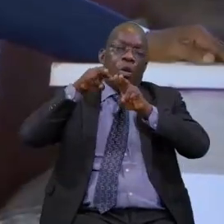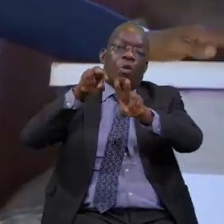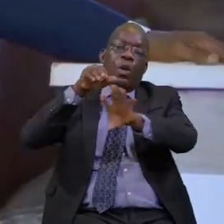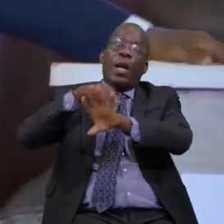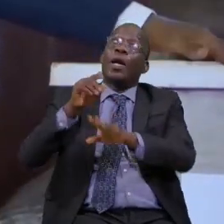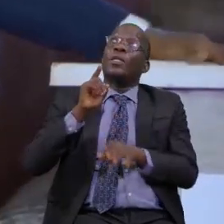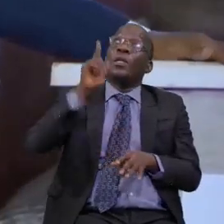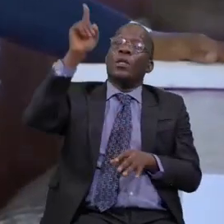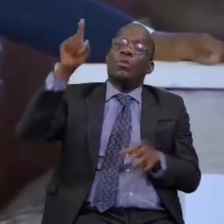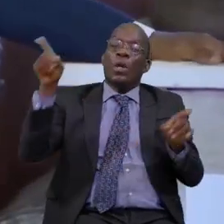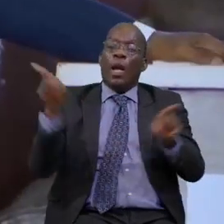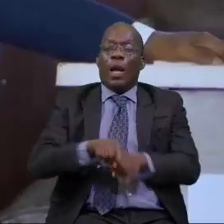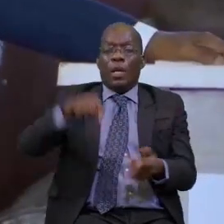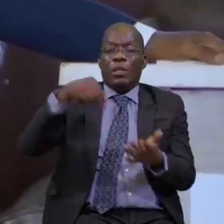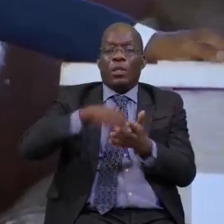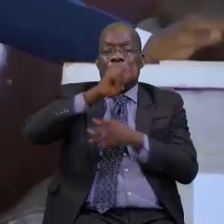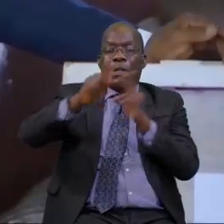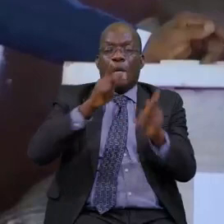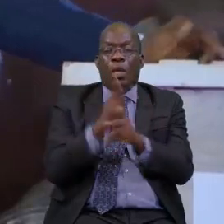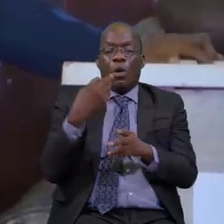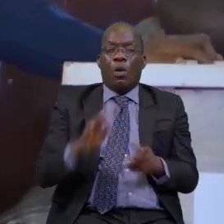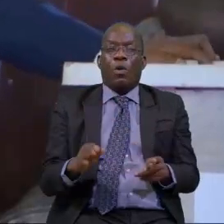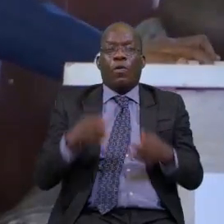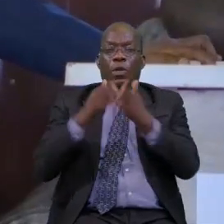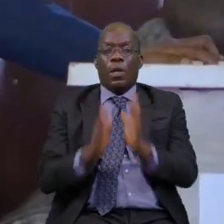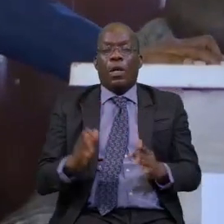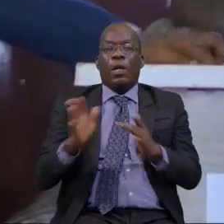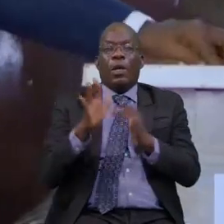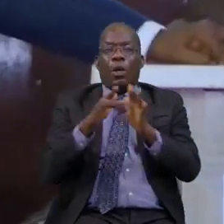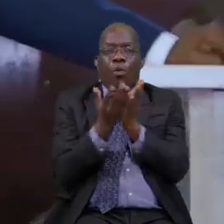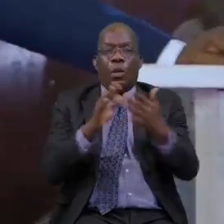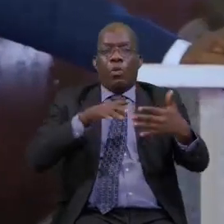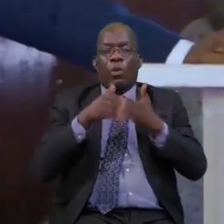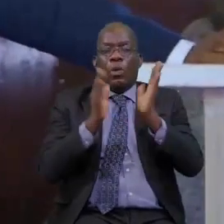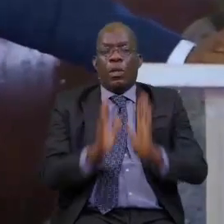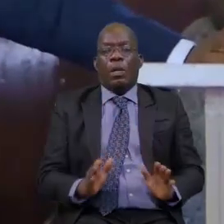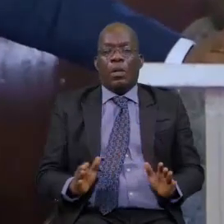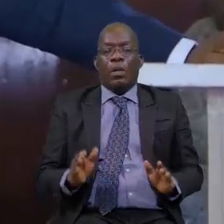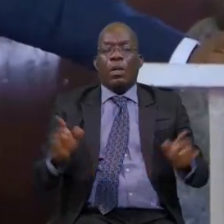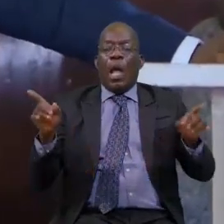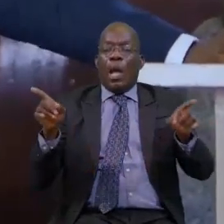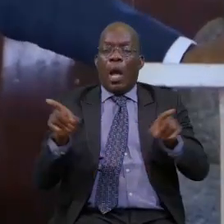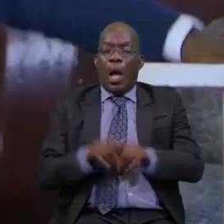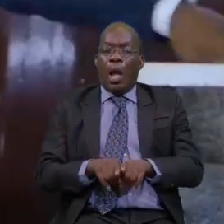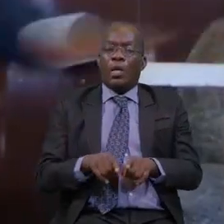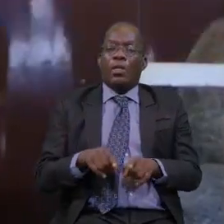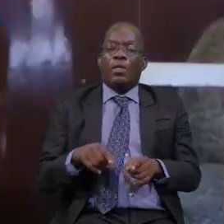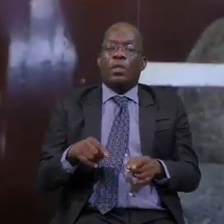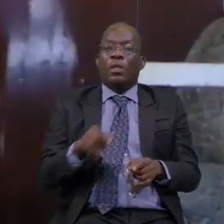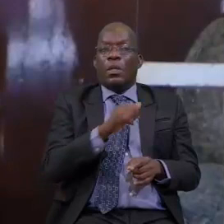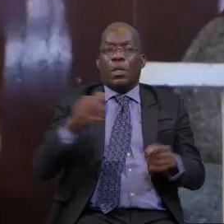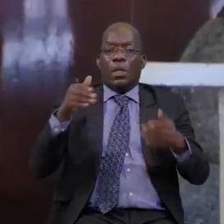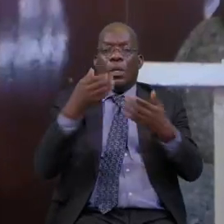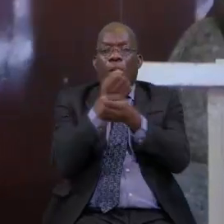this kind of leader, scriptural leader, he tells us as a savior leader.